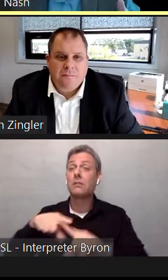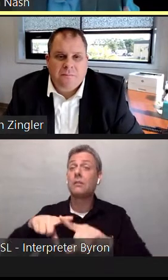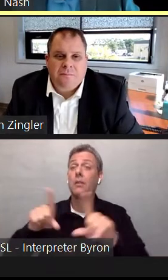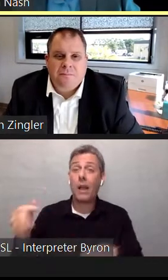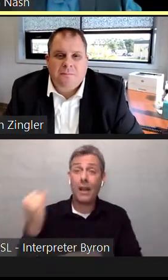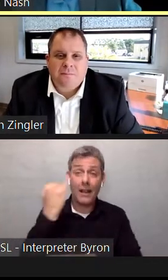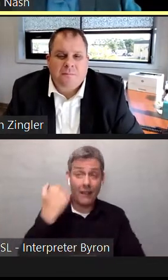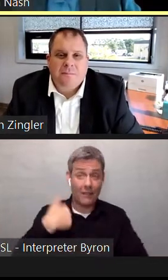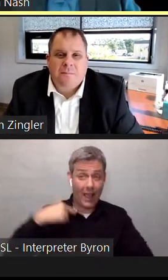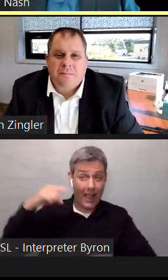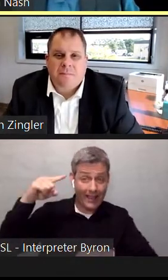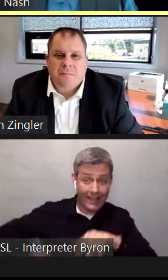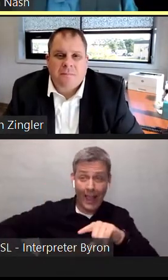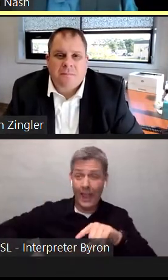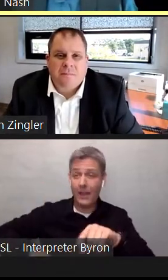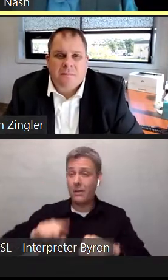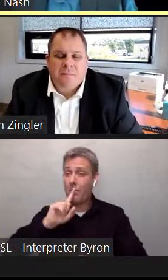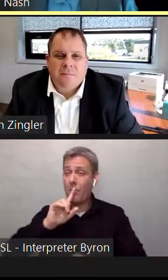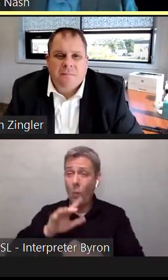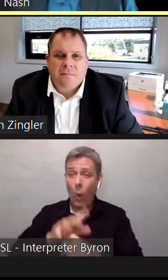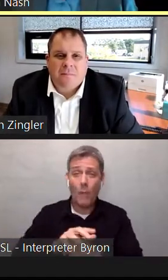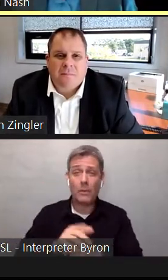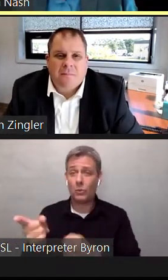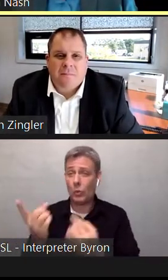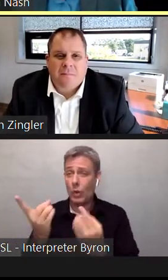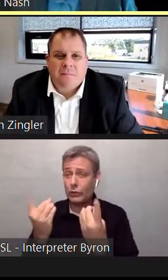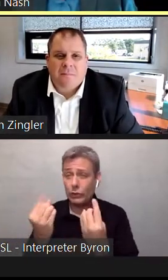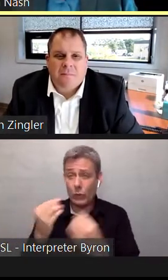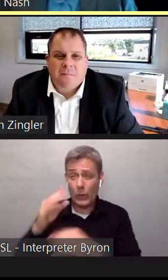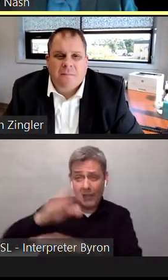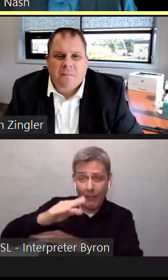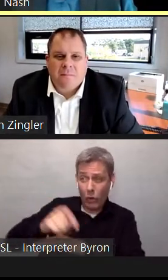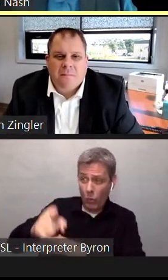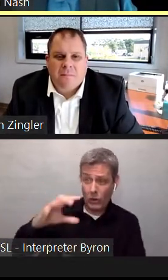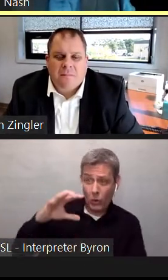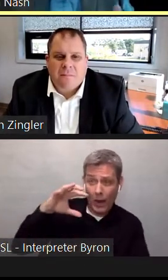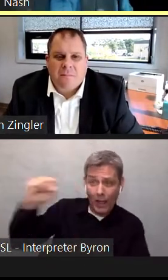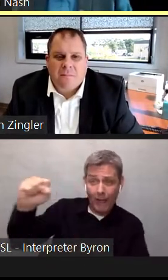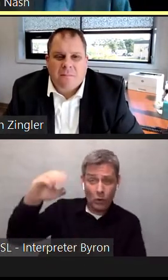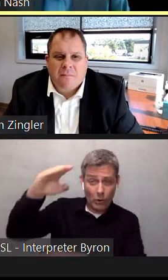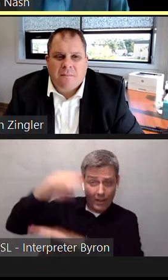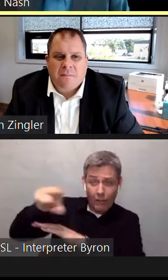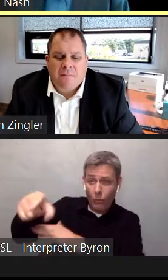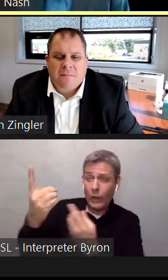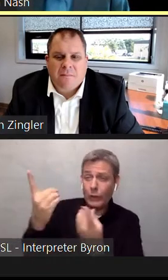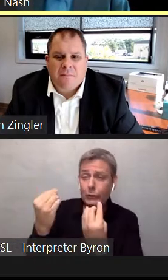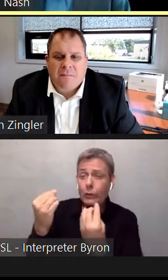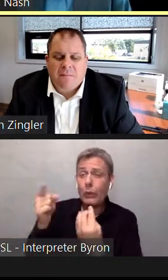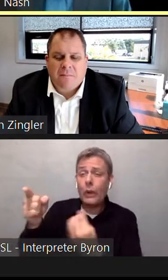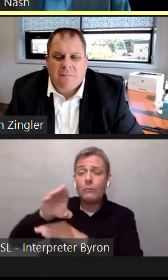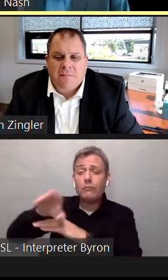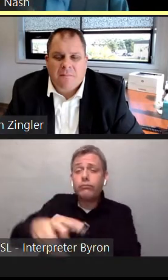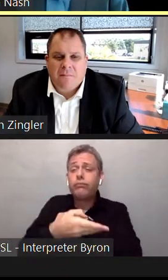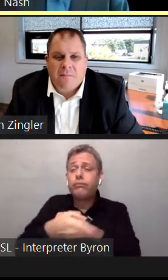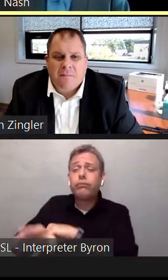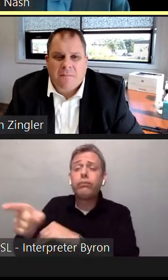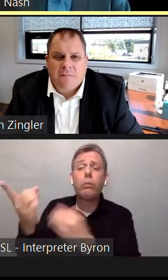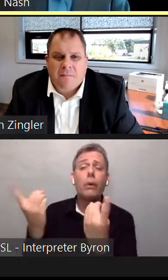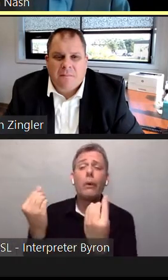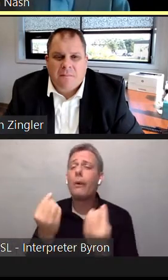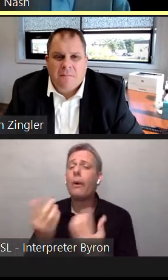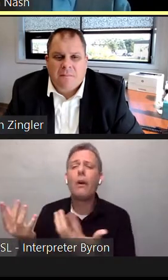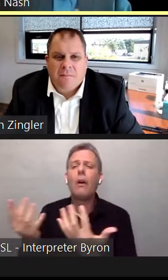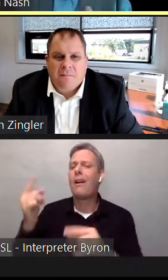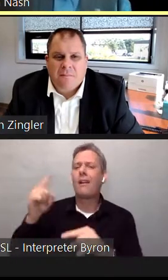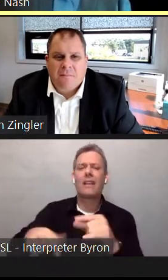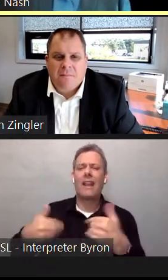can't guarantee where you are and what you're doing in the afternoon when you leave here, or in the evening when you go home, or your after hours, then I can't have you in my home